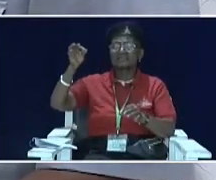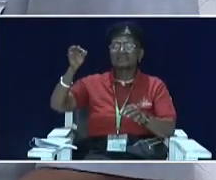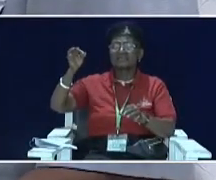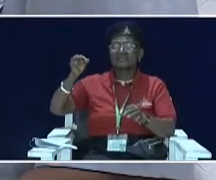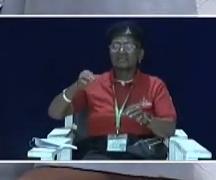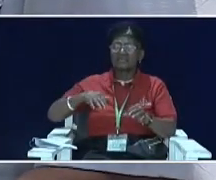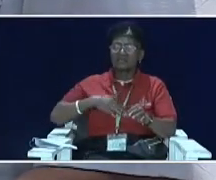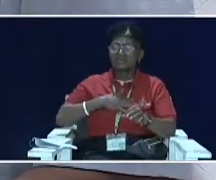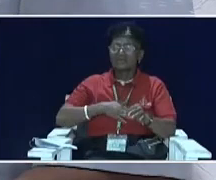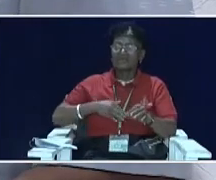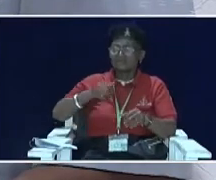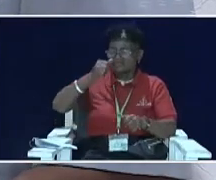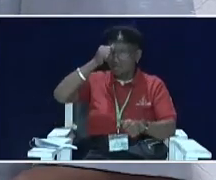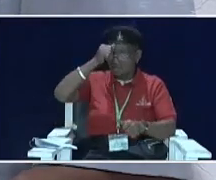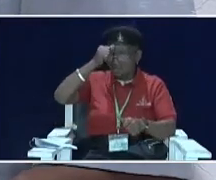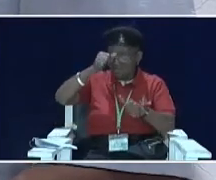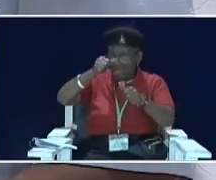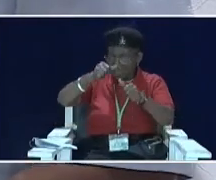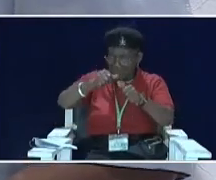please remember,